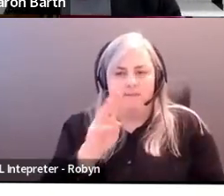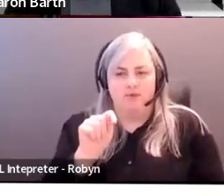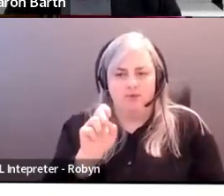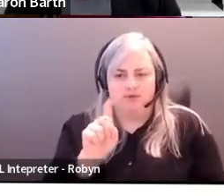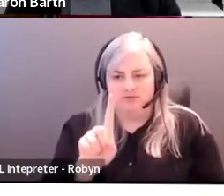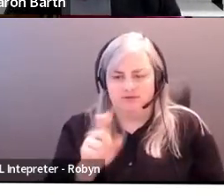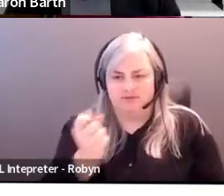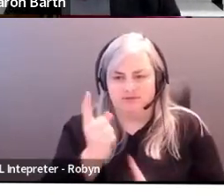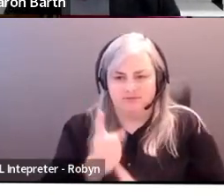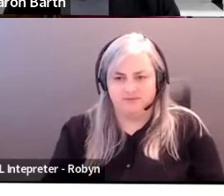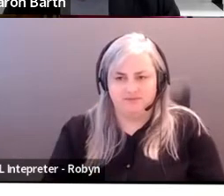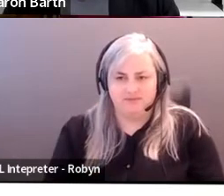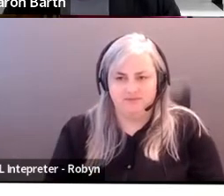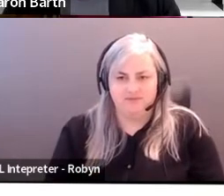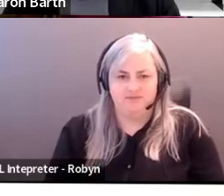give me 2 seconds